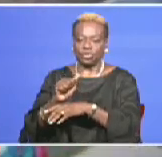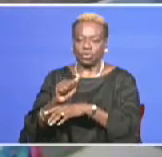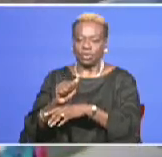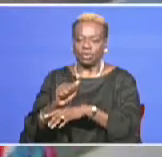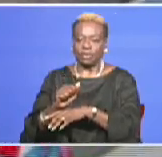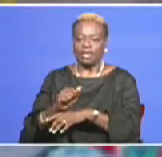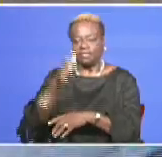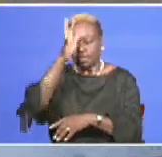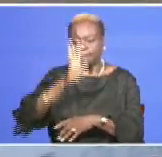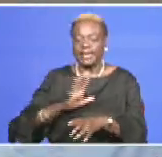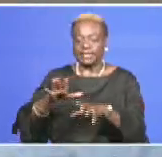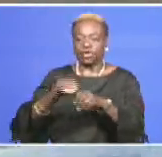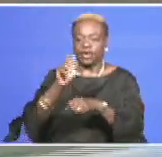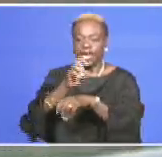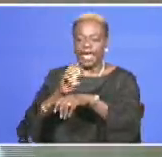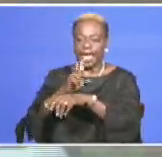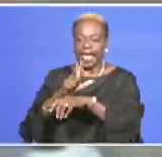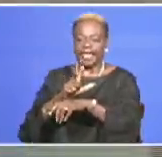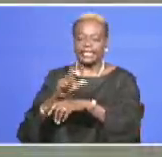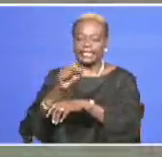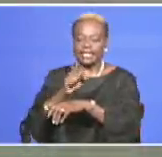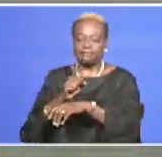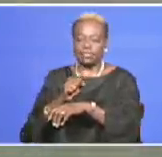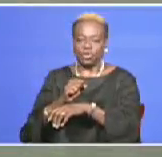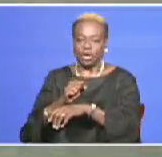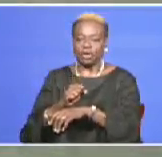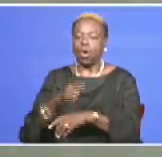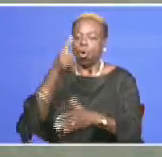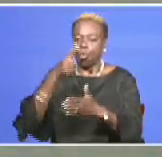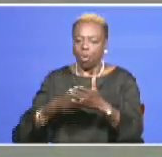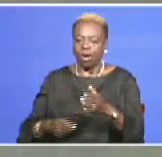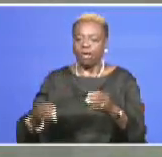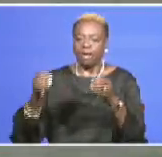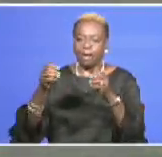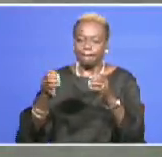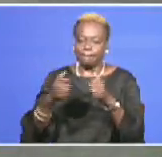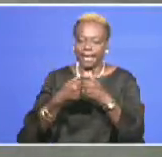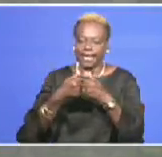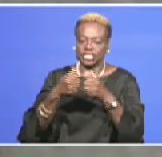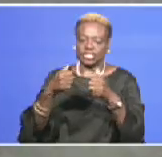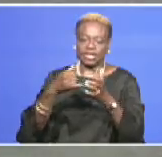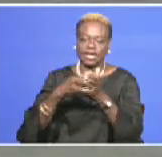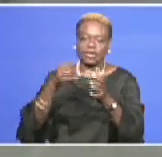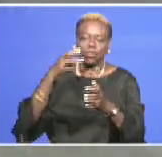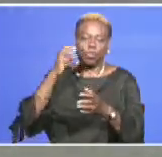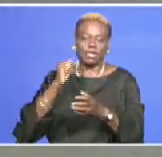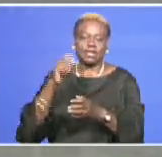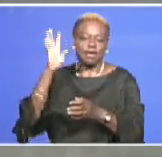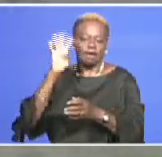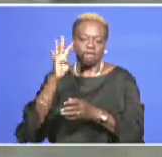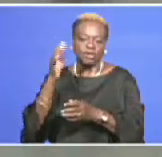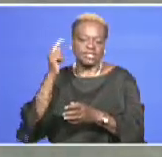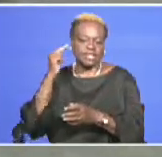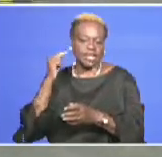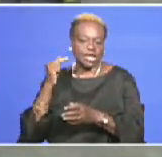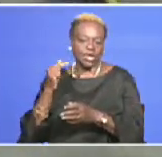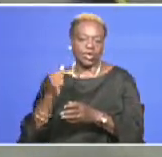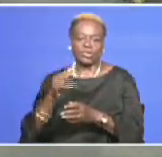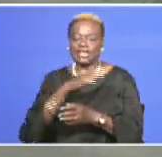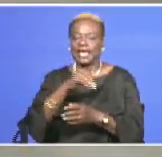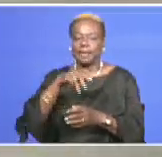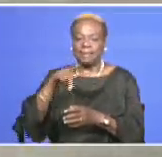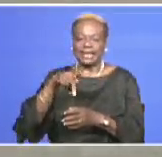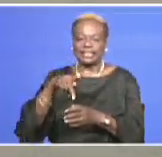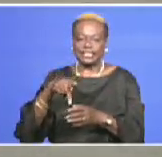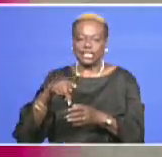Panama in quarterfinal round action. And what a match it was, featuring 14 goals, drama comebacks, and even a penalty